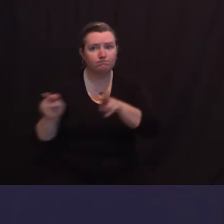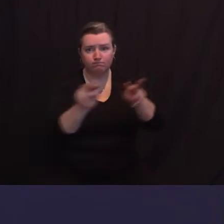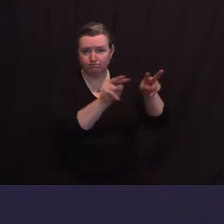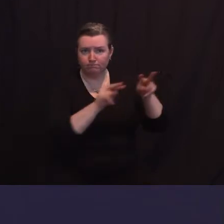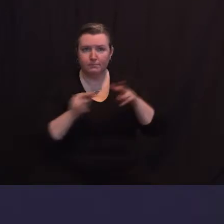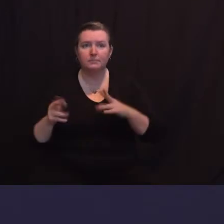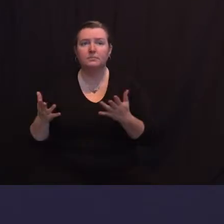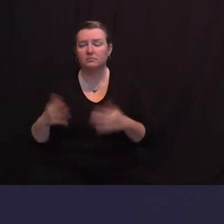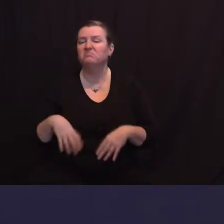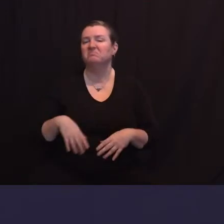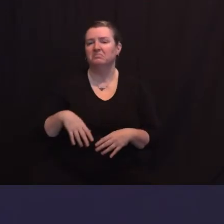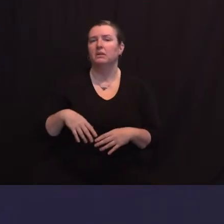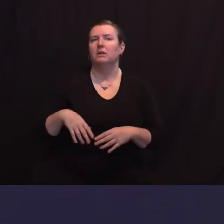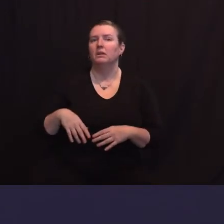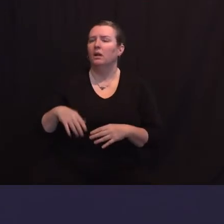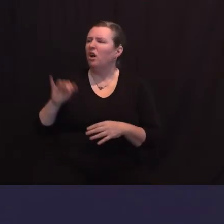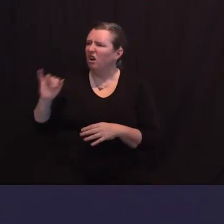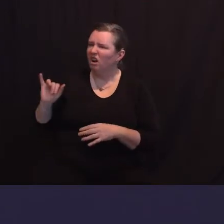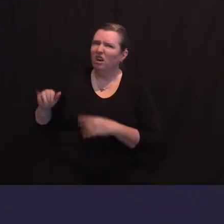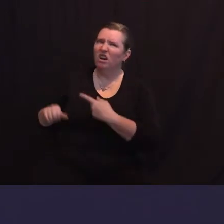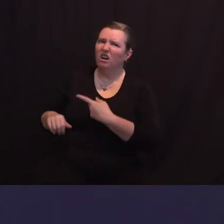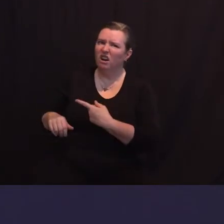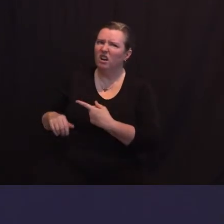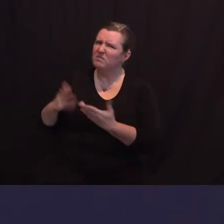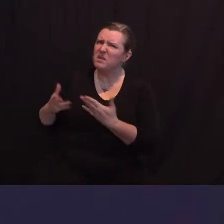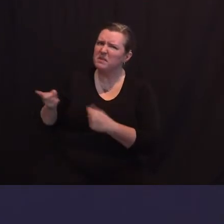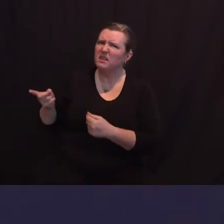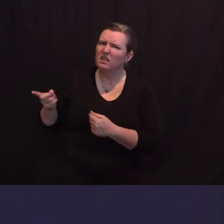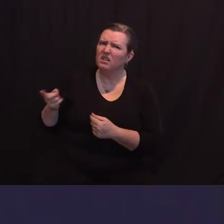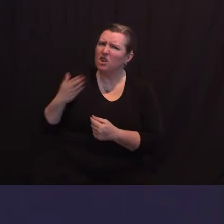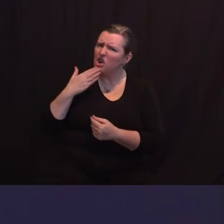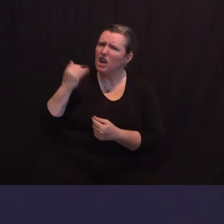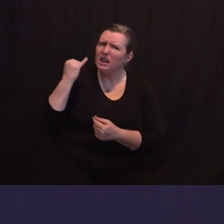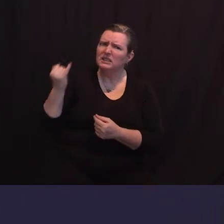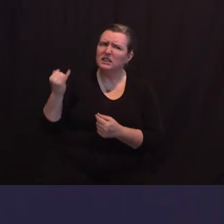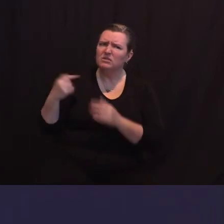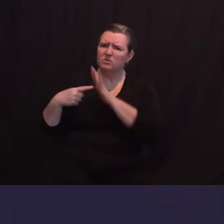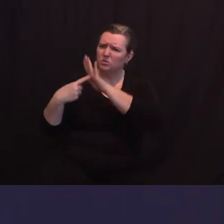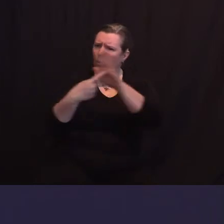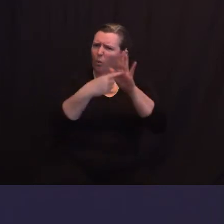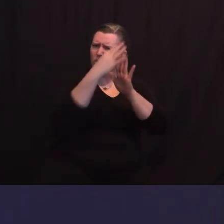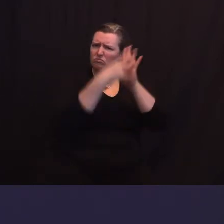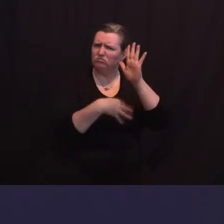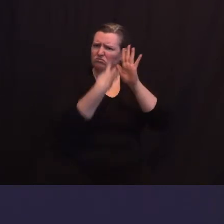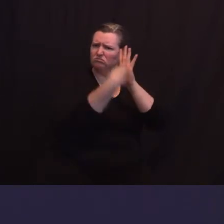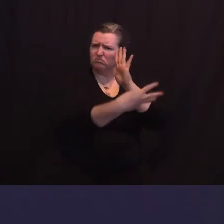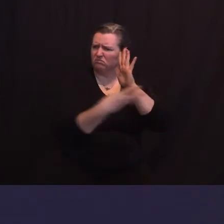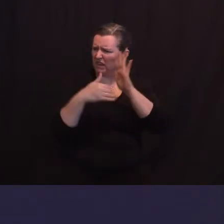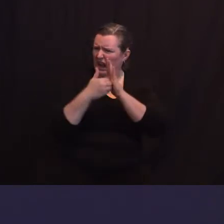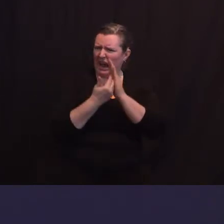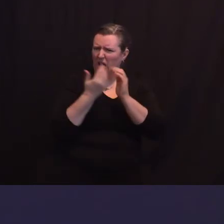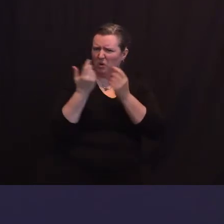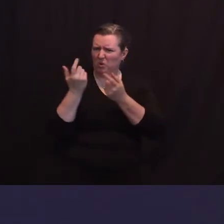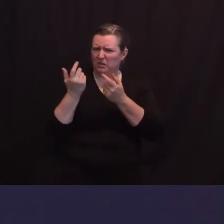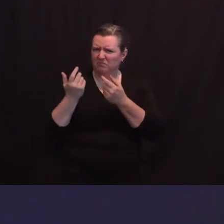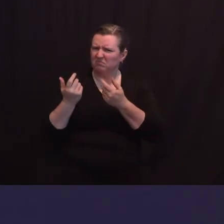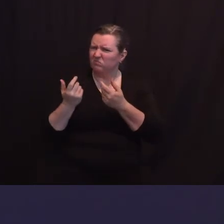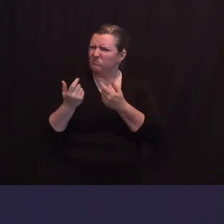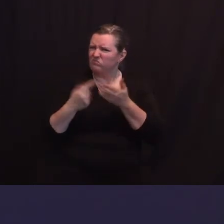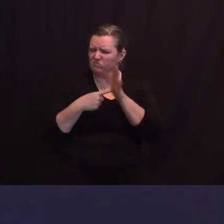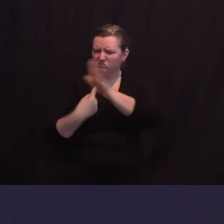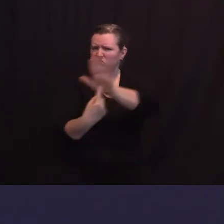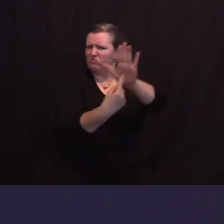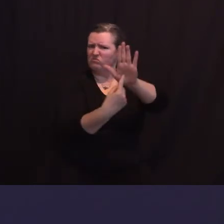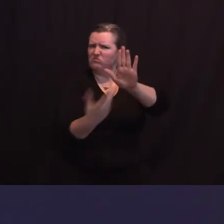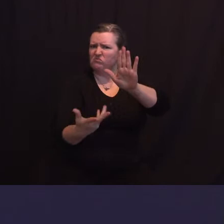it might make sense at some interval to just put up the big numbers of the doses and supplies we're getting, right? It might,